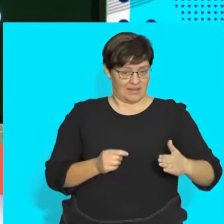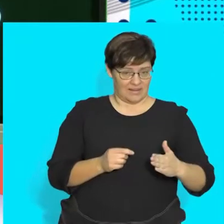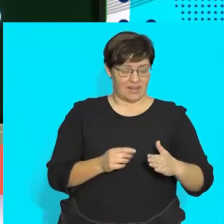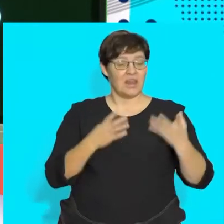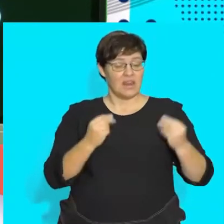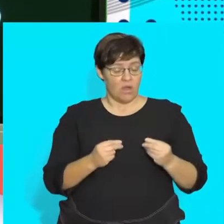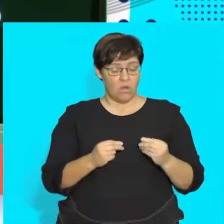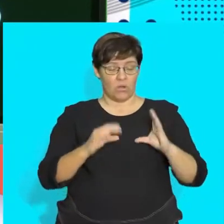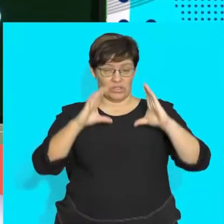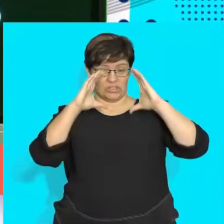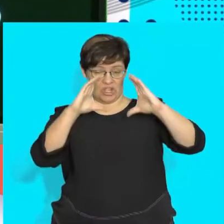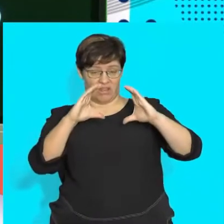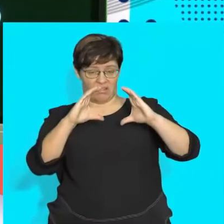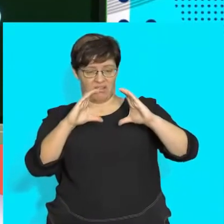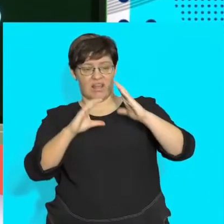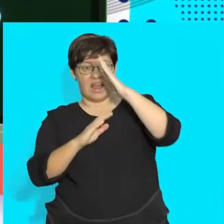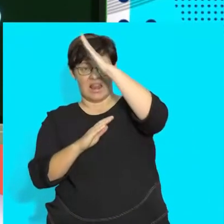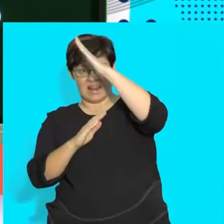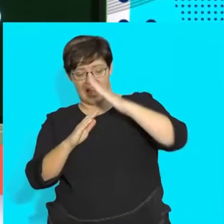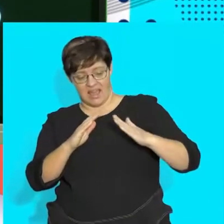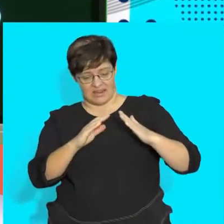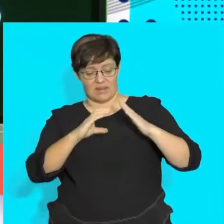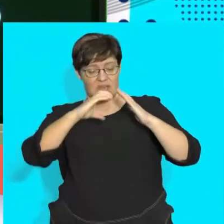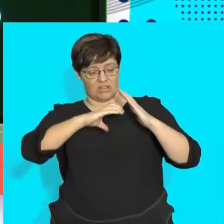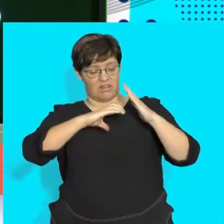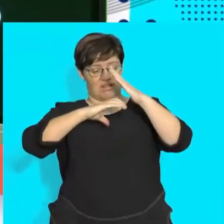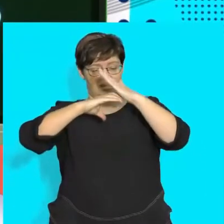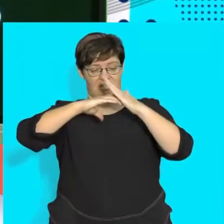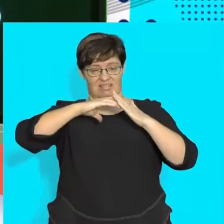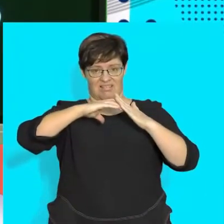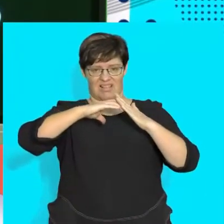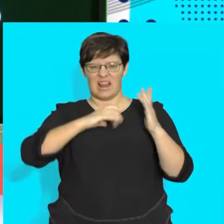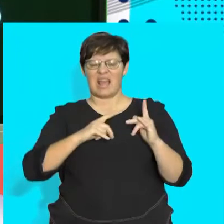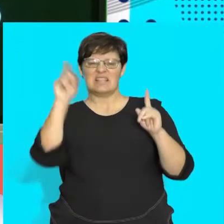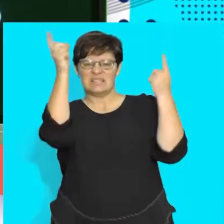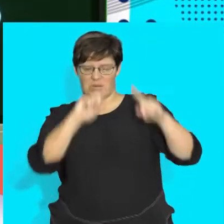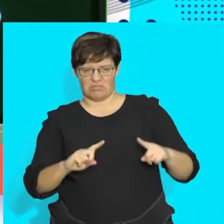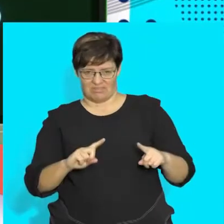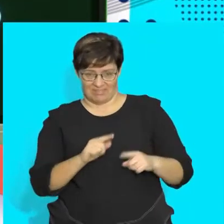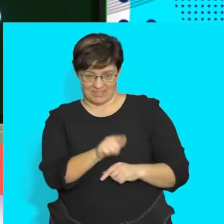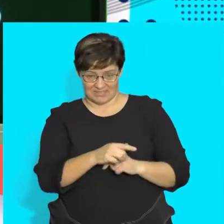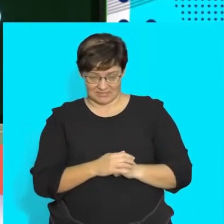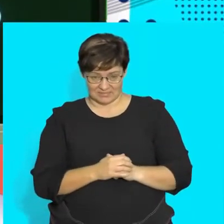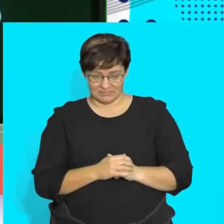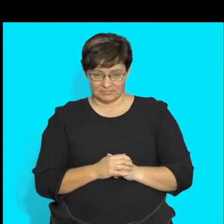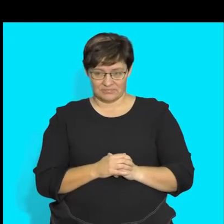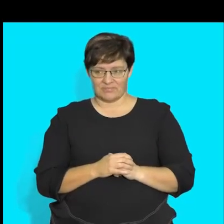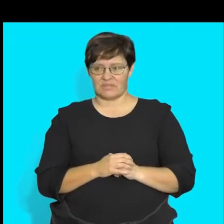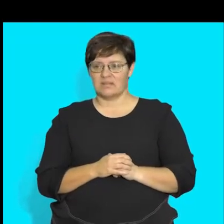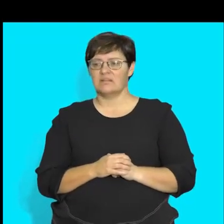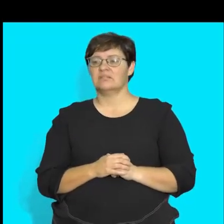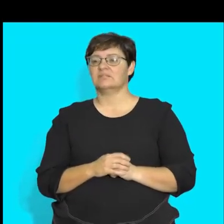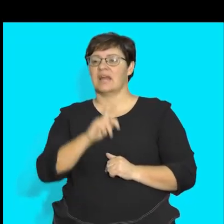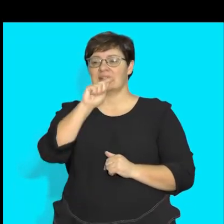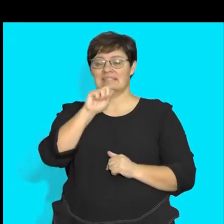we're going to talk about tangents, because a tangent is a line and it's a special sort of line. And so what we're going to do is